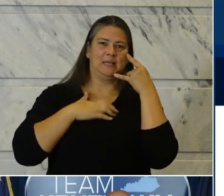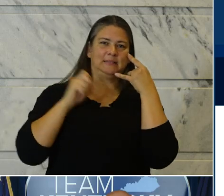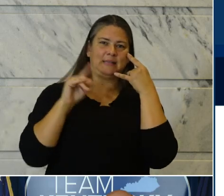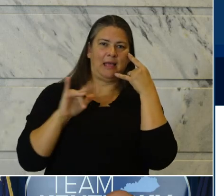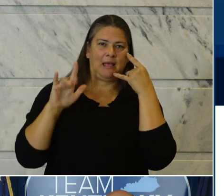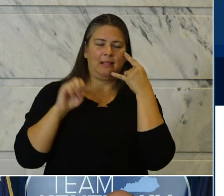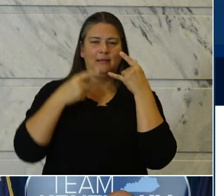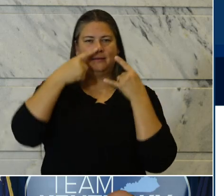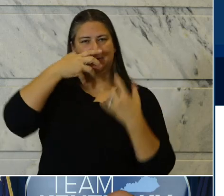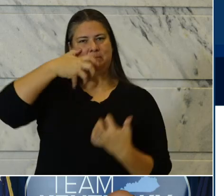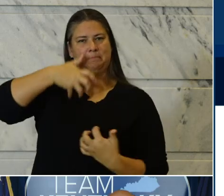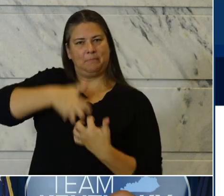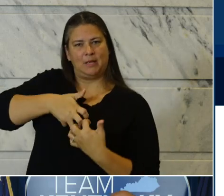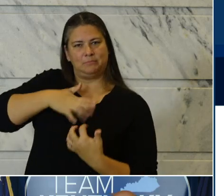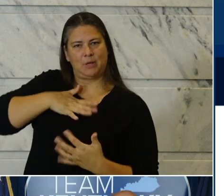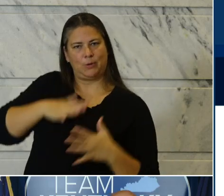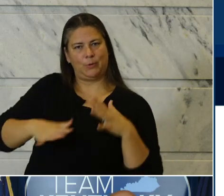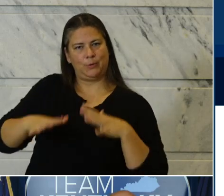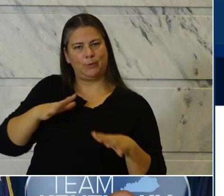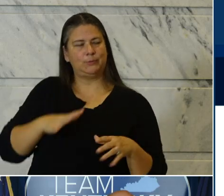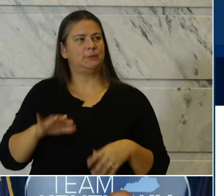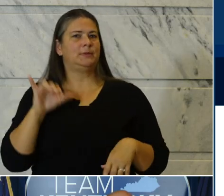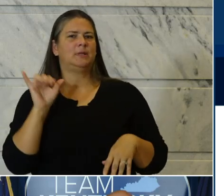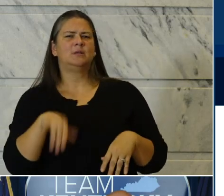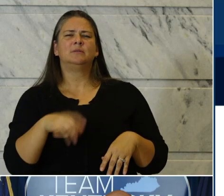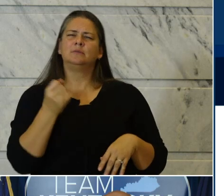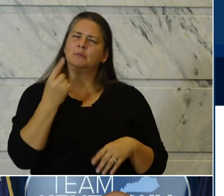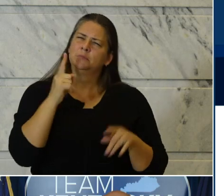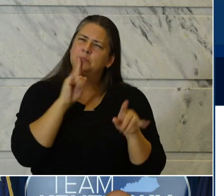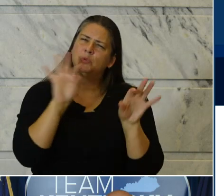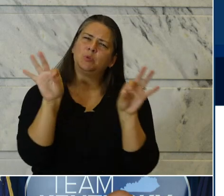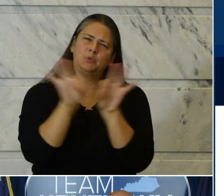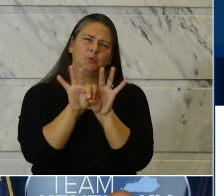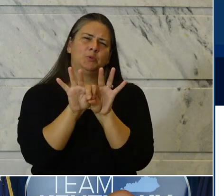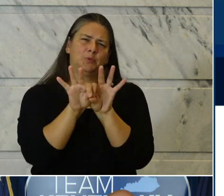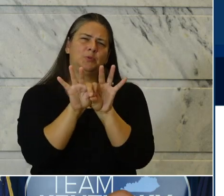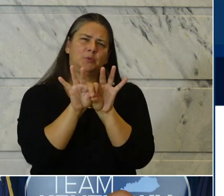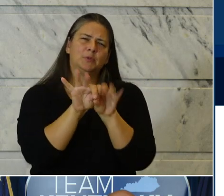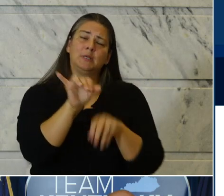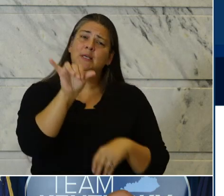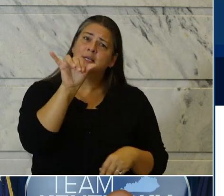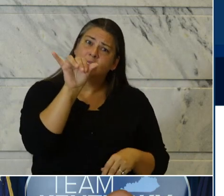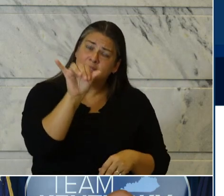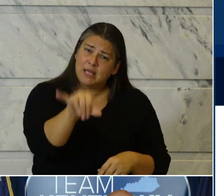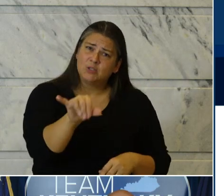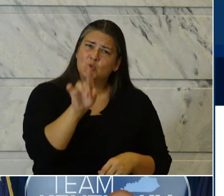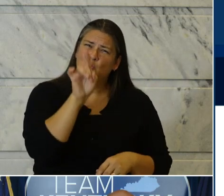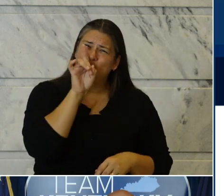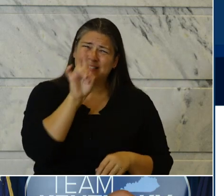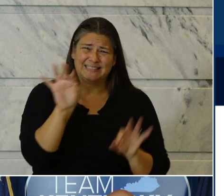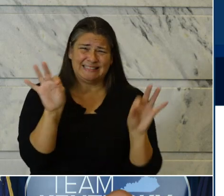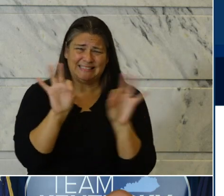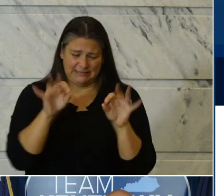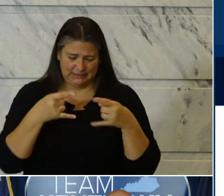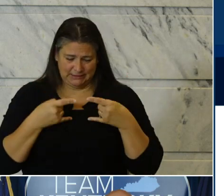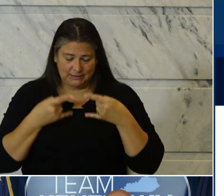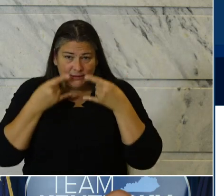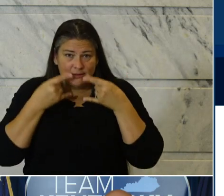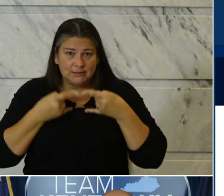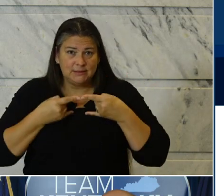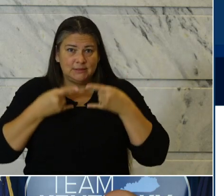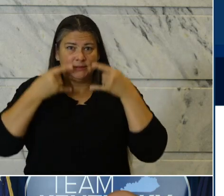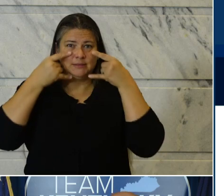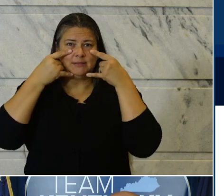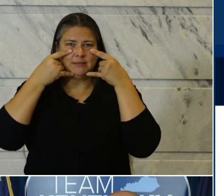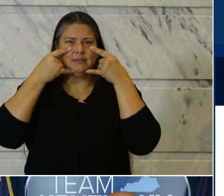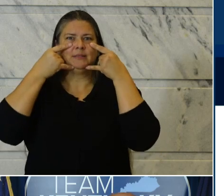clothes. People understand that this is important. And this is a really, really trivial thing to concede, wearing a mask.